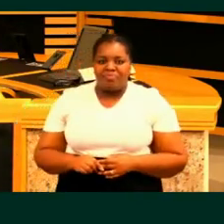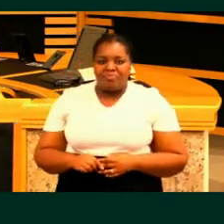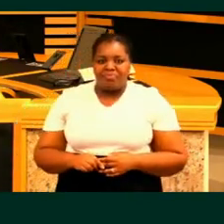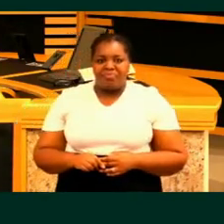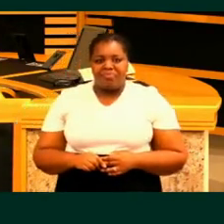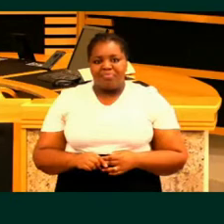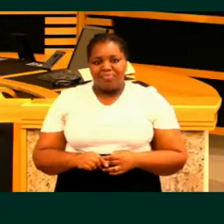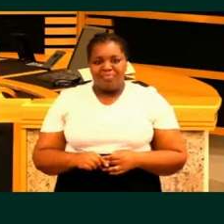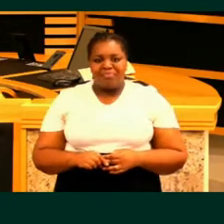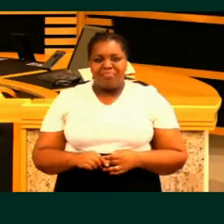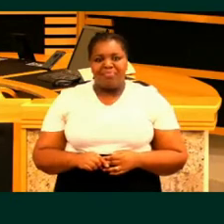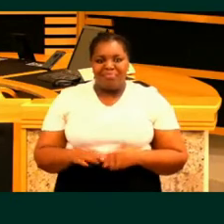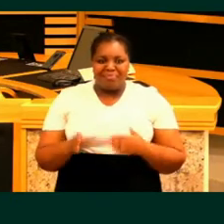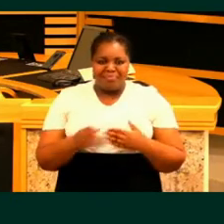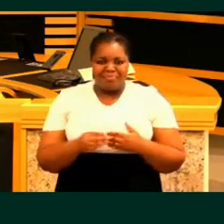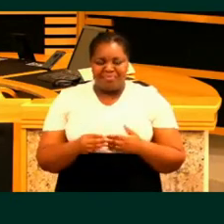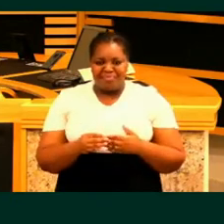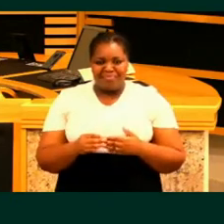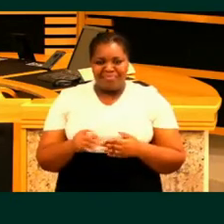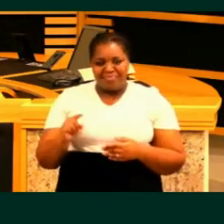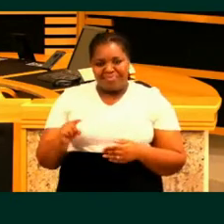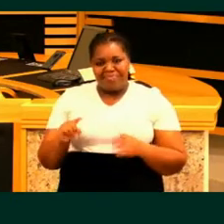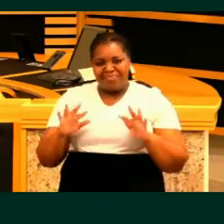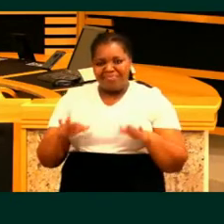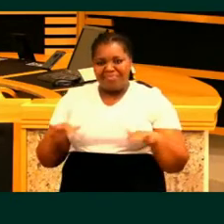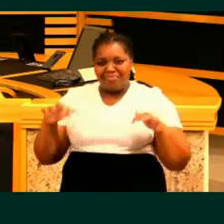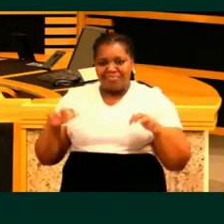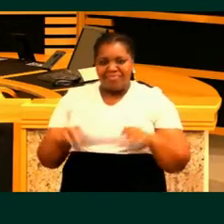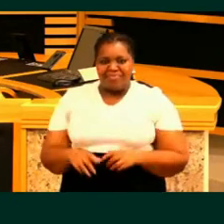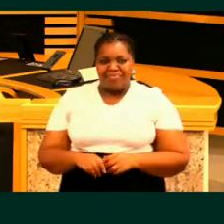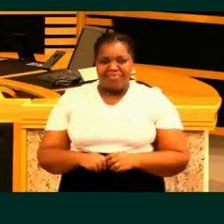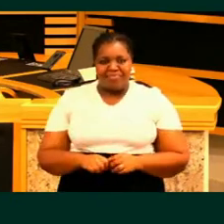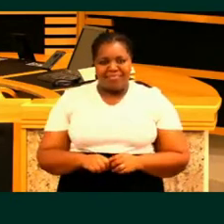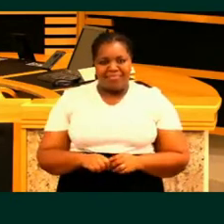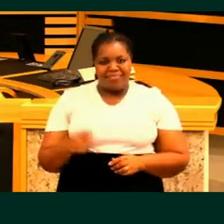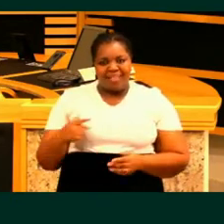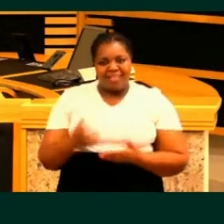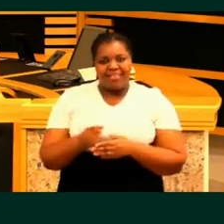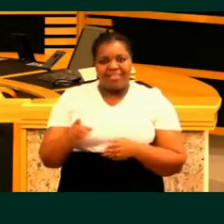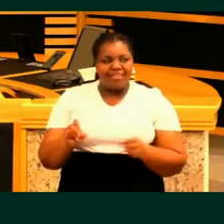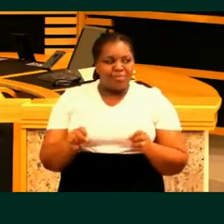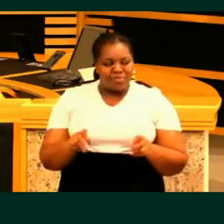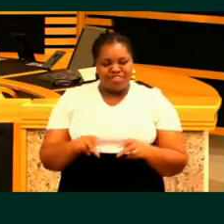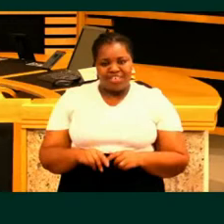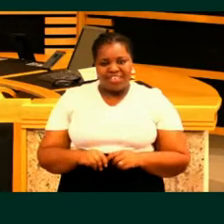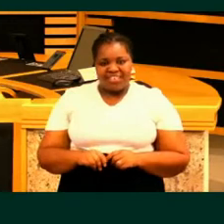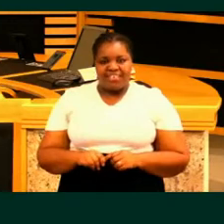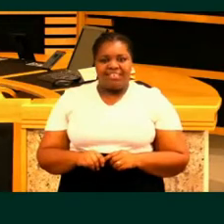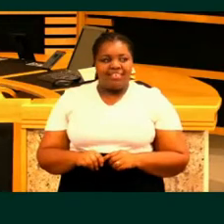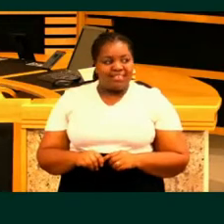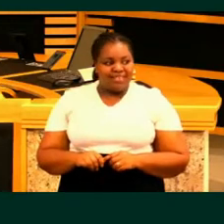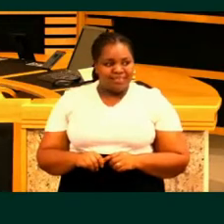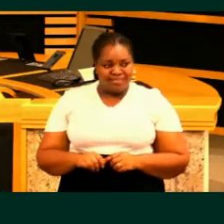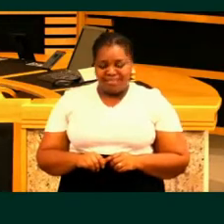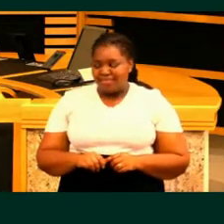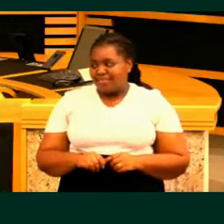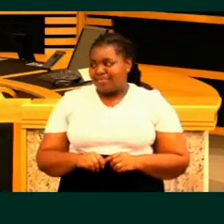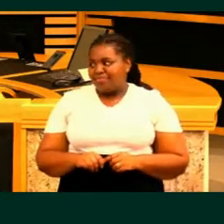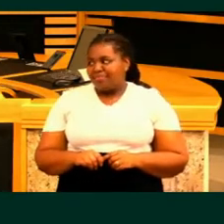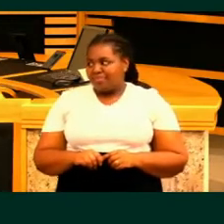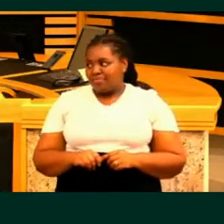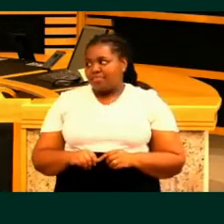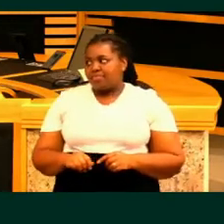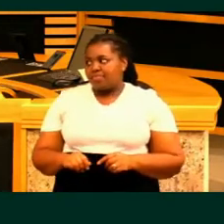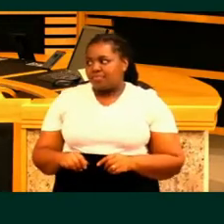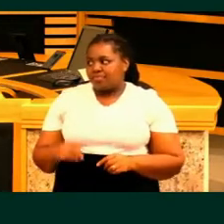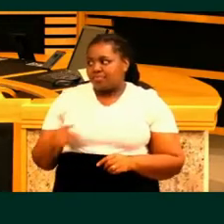this oras house let me take this opportunity to extend my